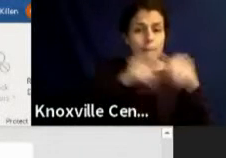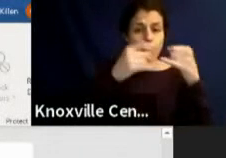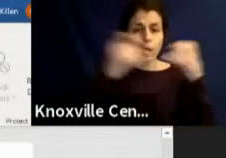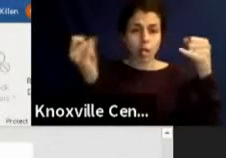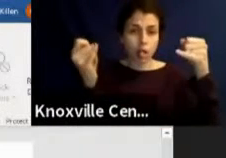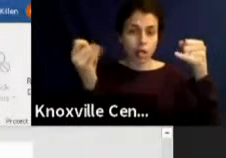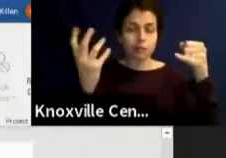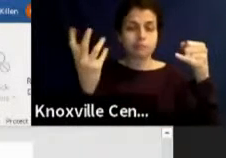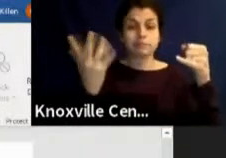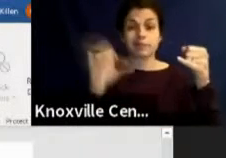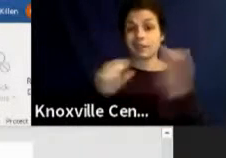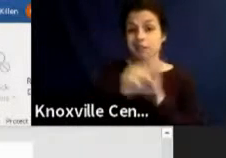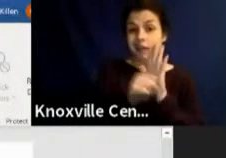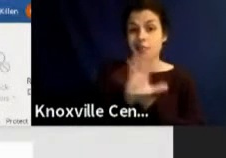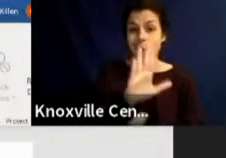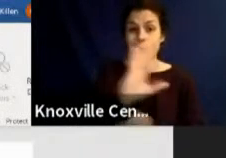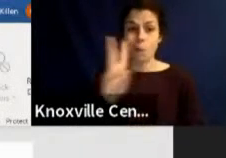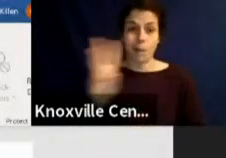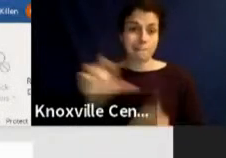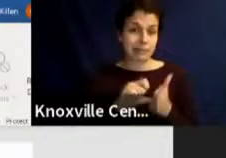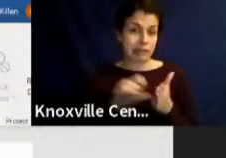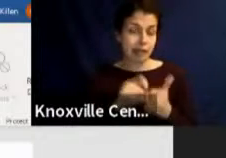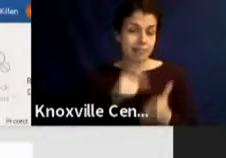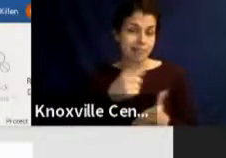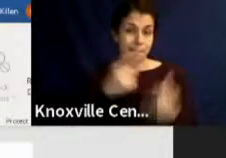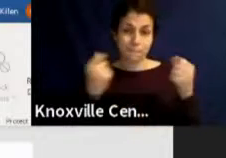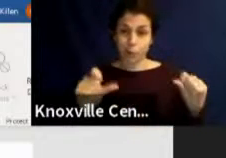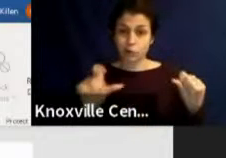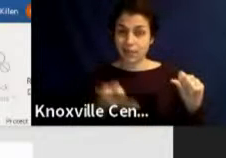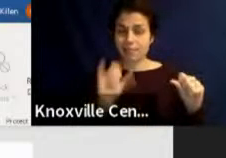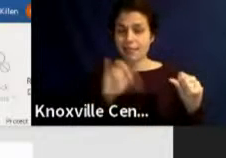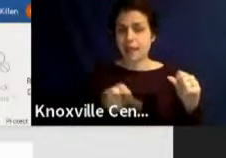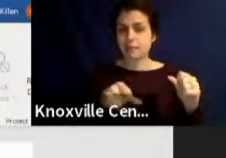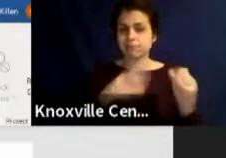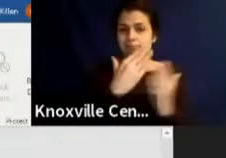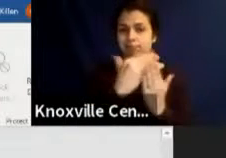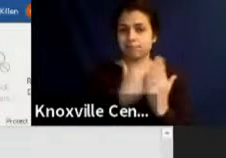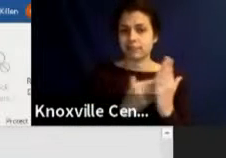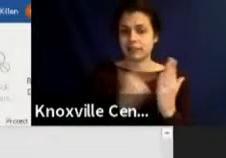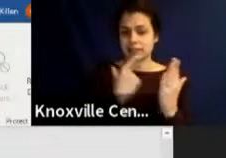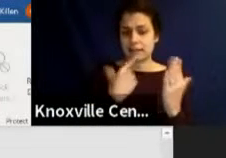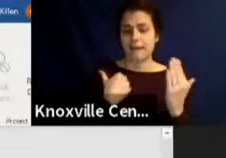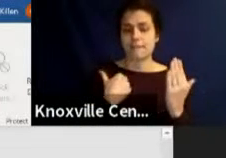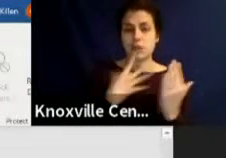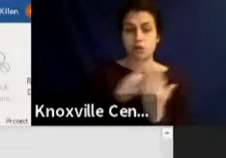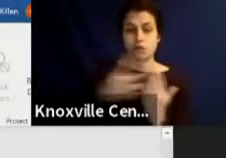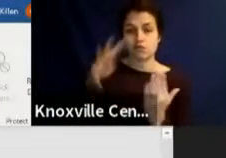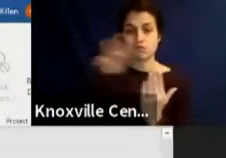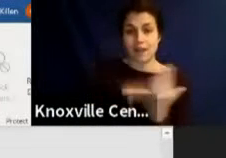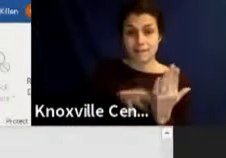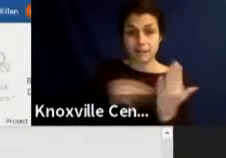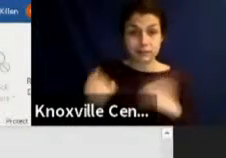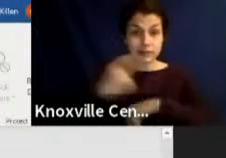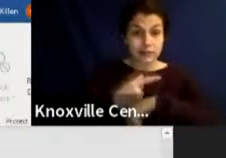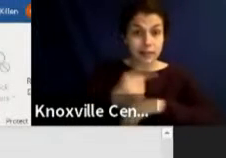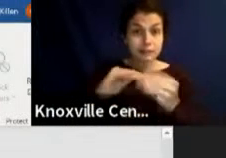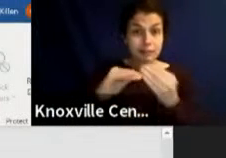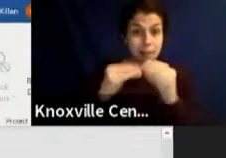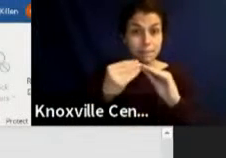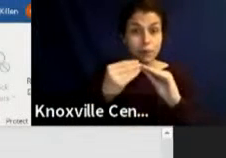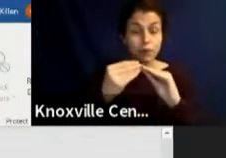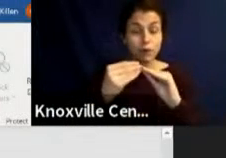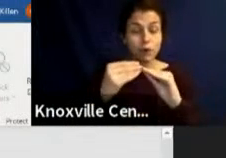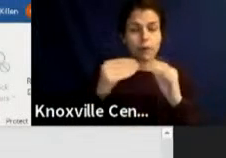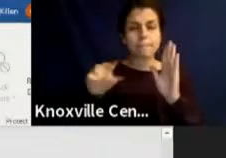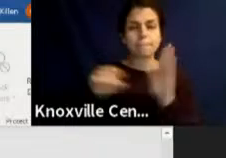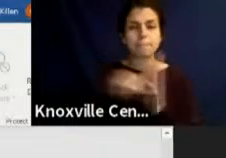state's website. They have that posted. And that's just how they list it. They have a running graph. And today's number was minus 20%.